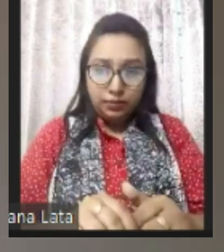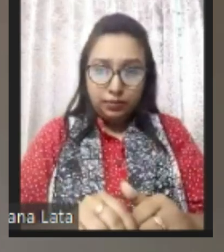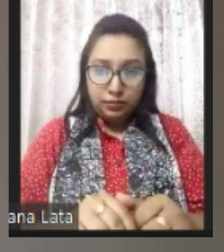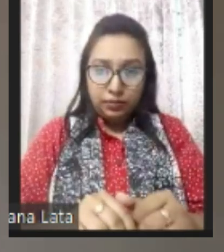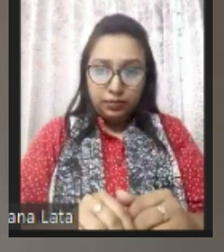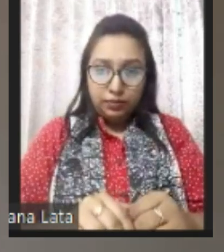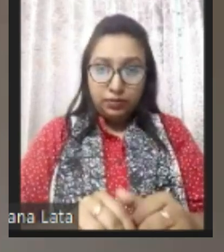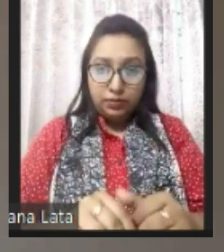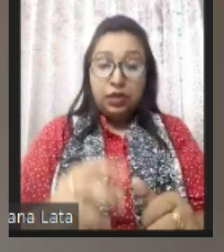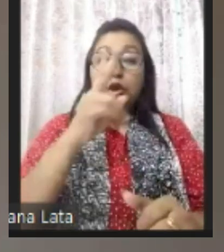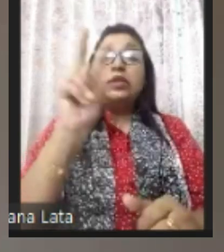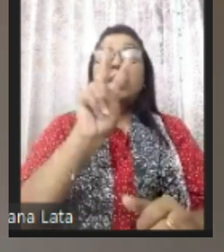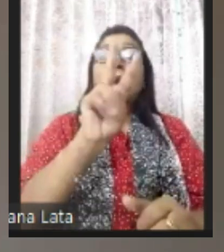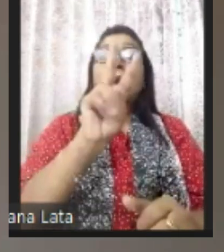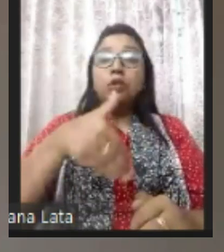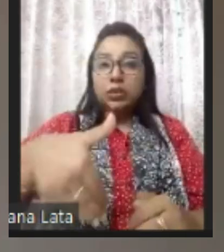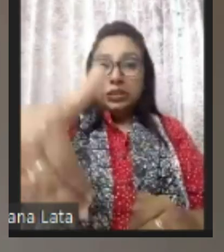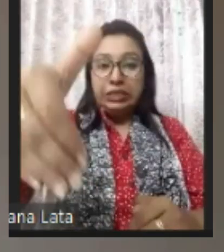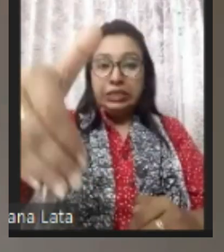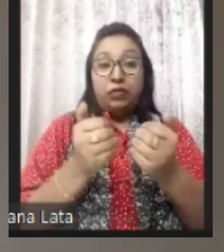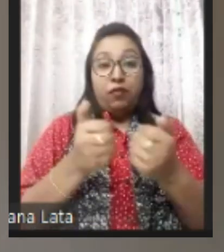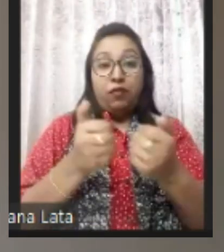why would that be of interest in